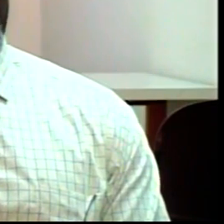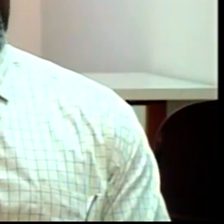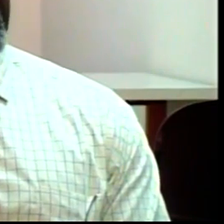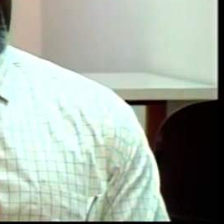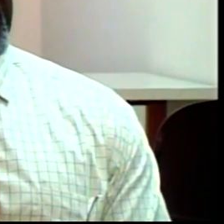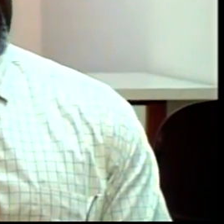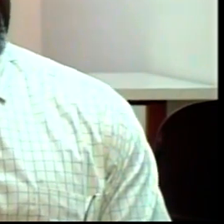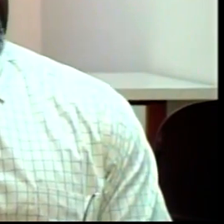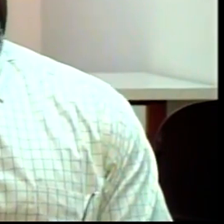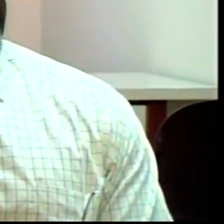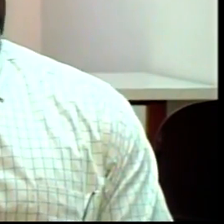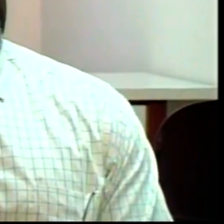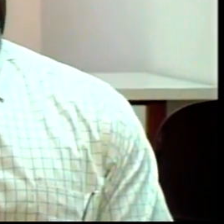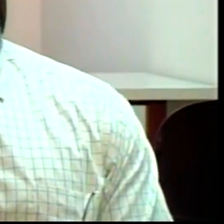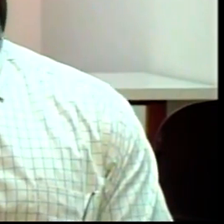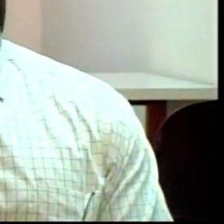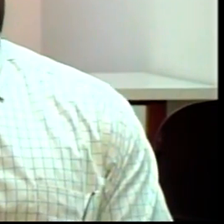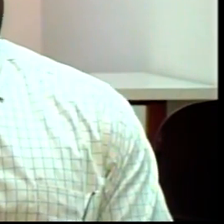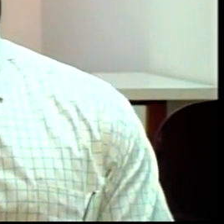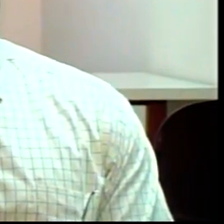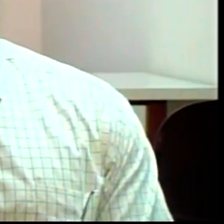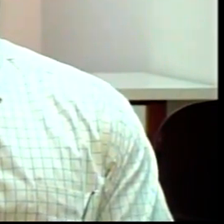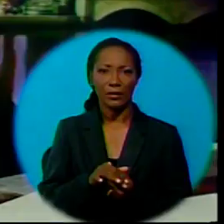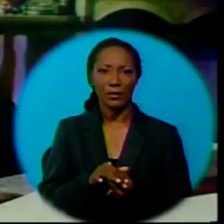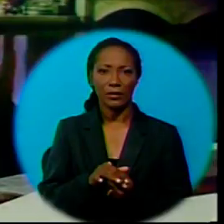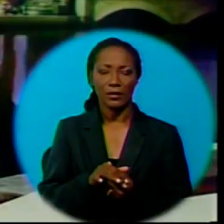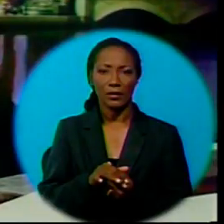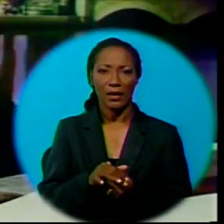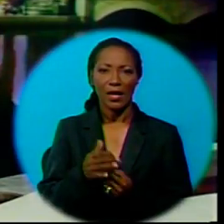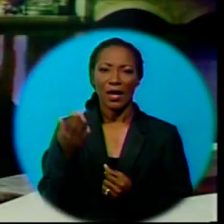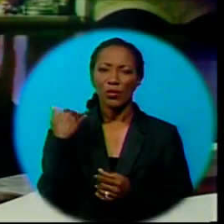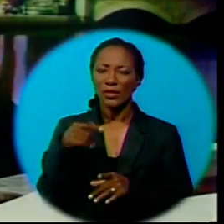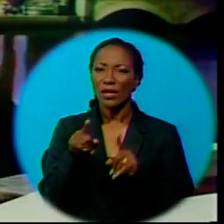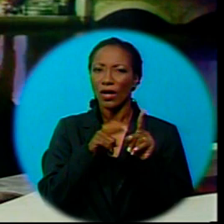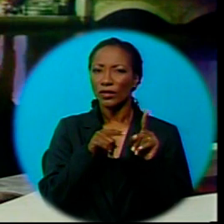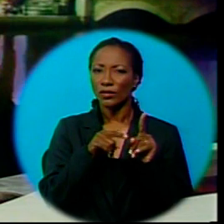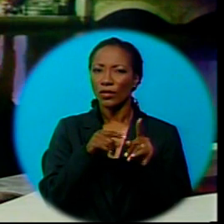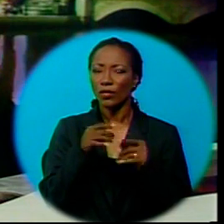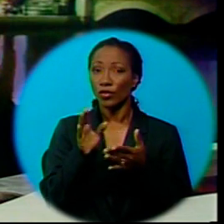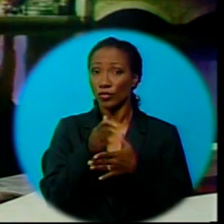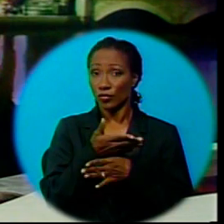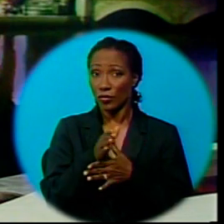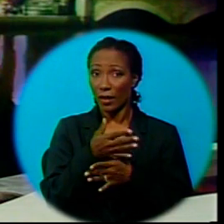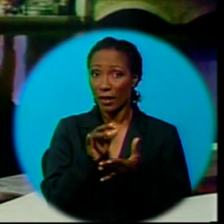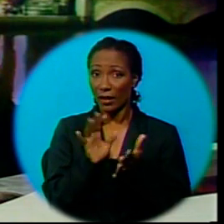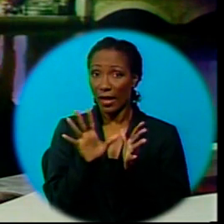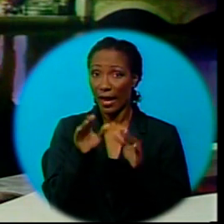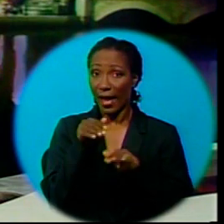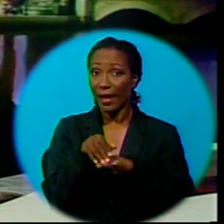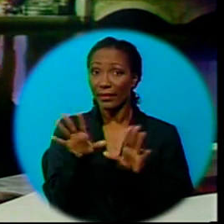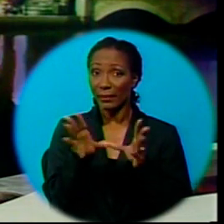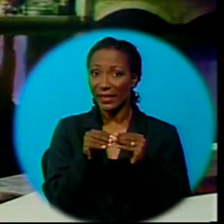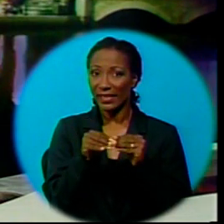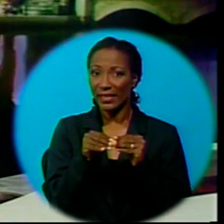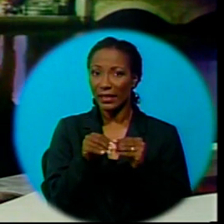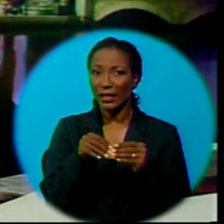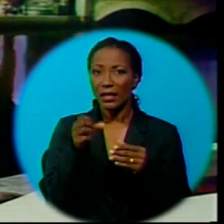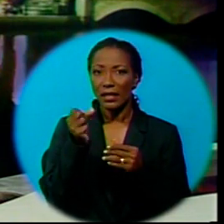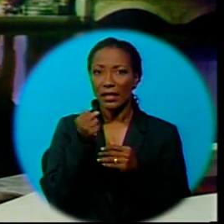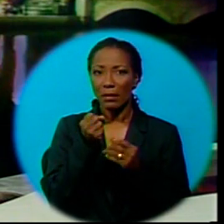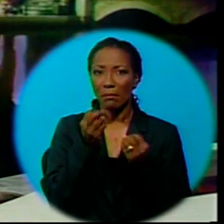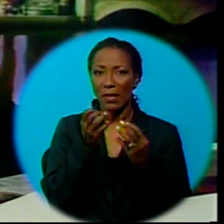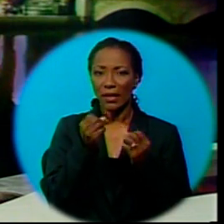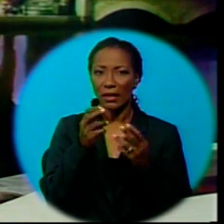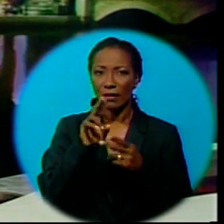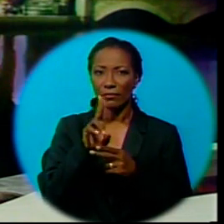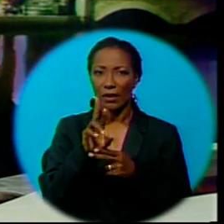look at more turnkey solutions. It was also revealed at that meeting that several of the urban issues in